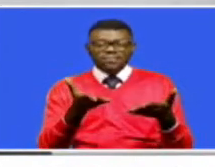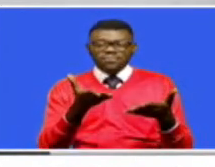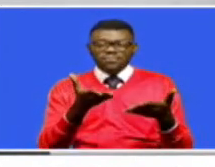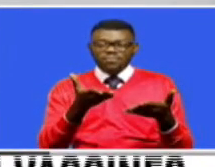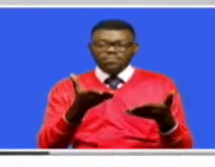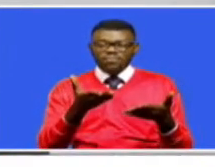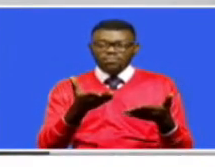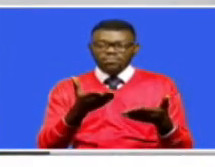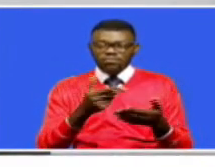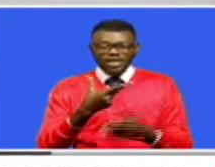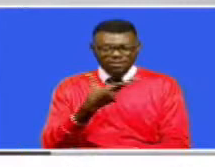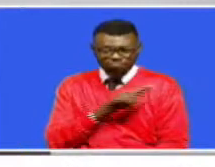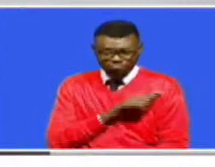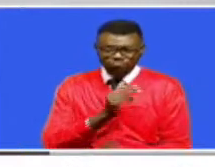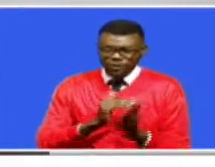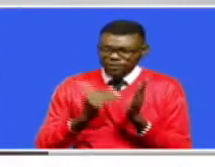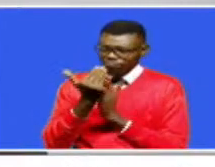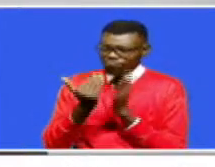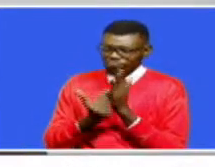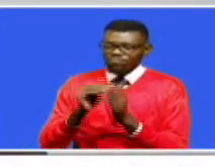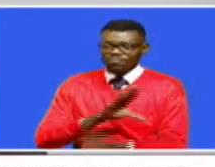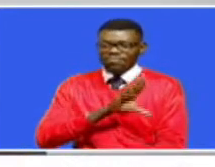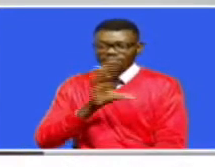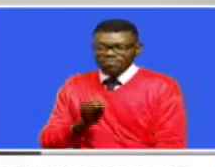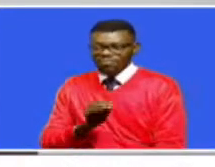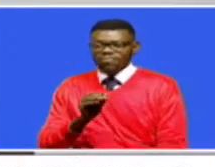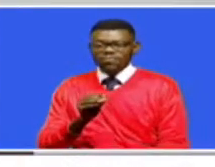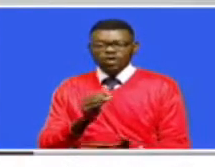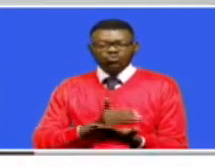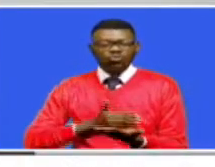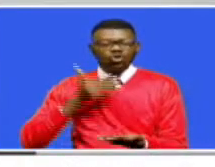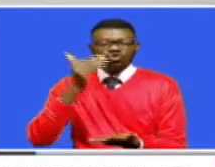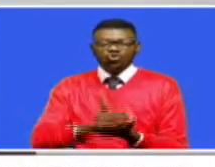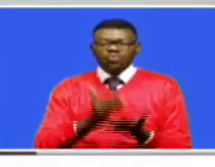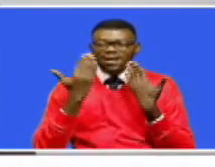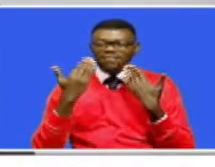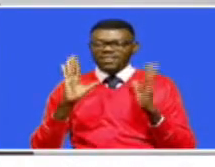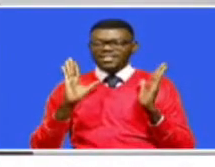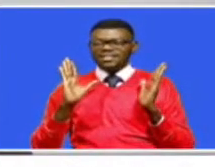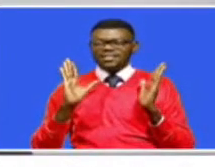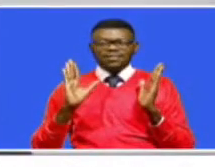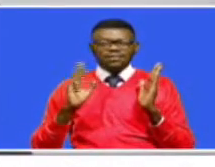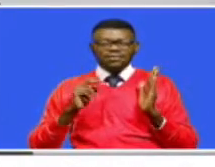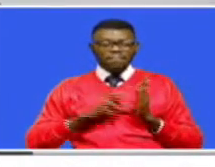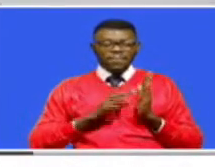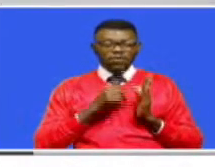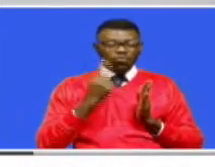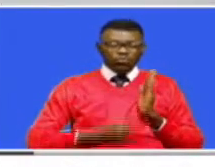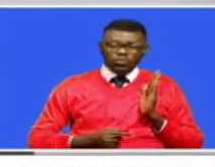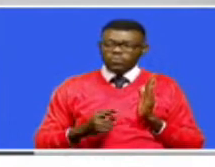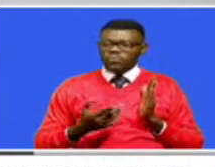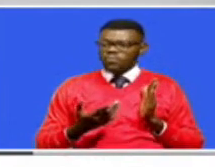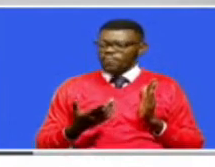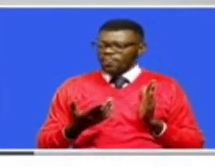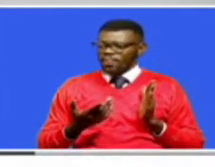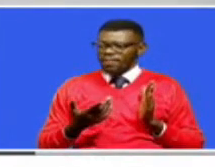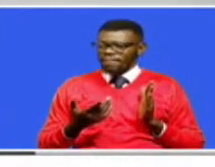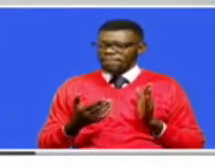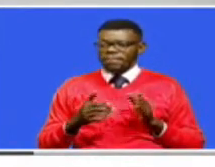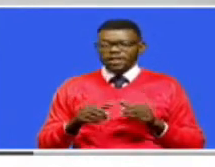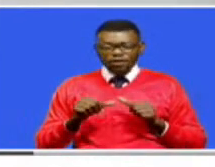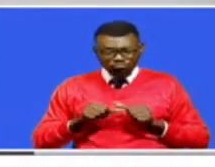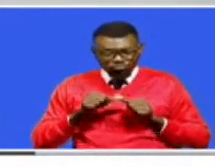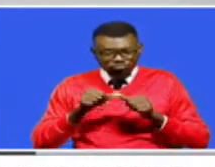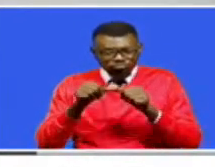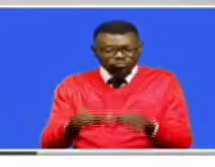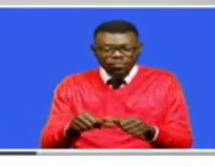the entire vaccination process in the African continent came to a halt. What does that mean? The West continued with